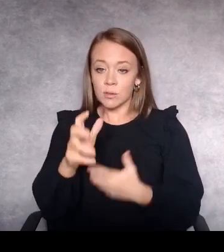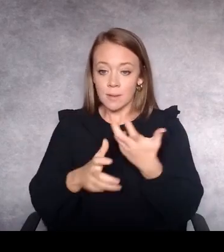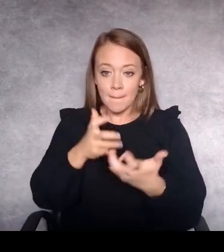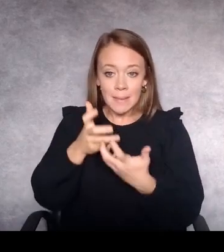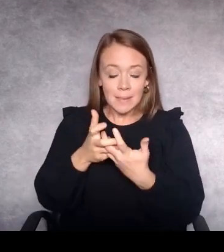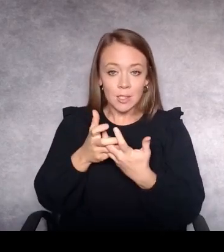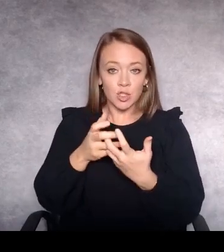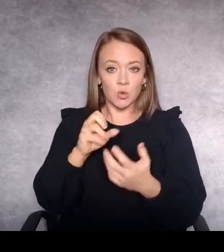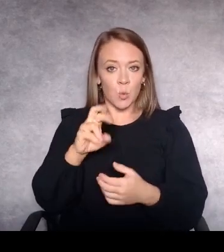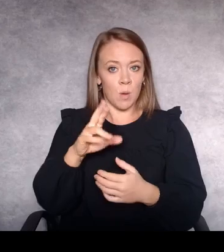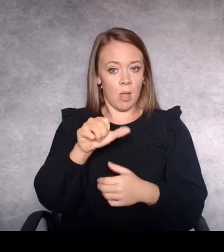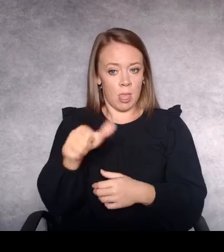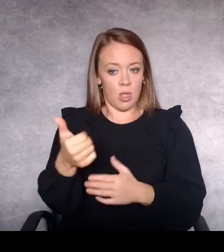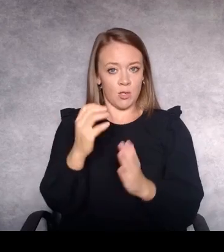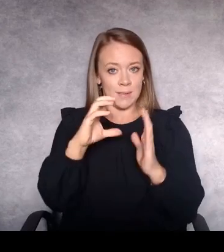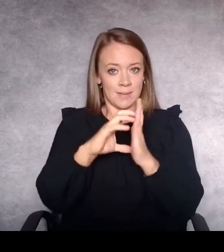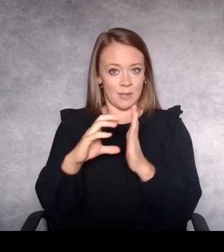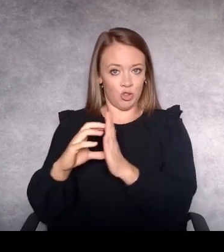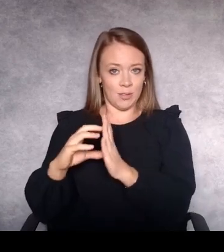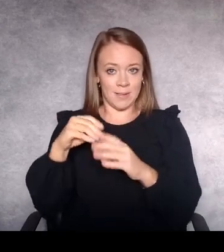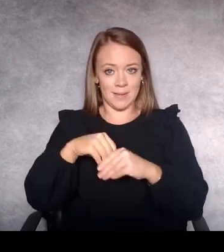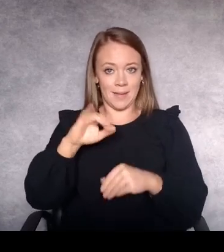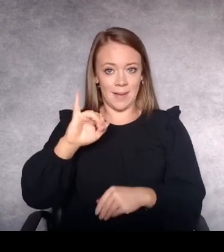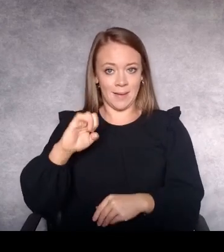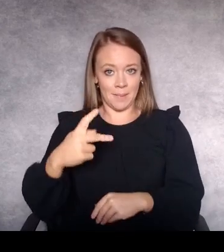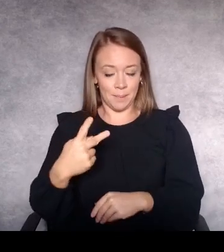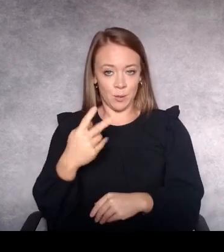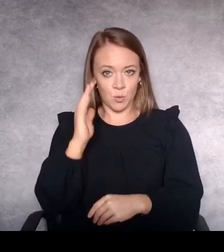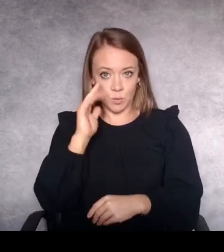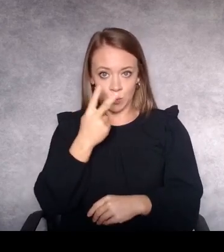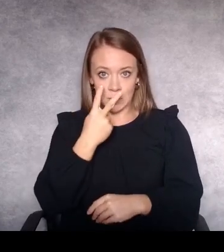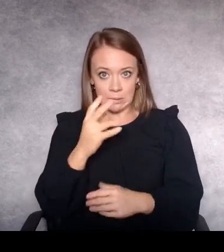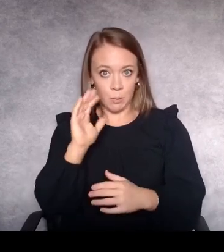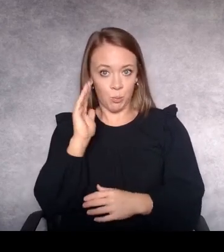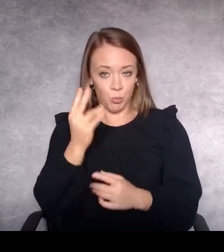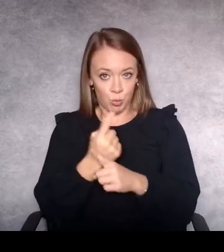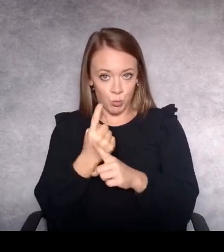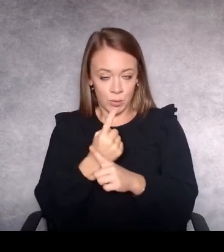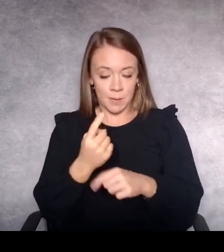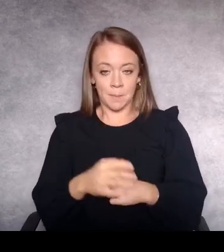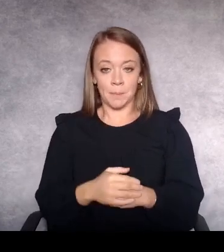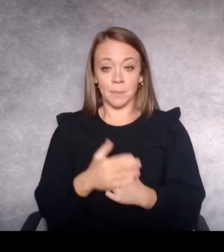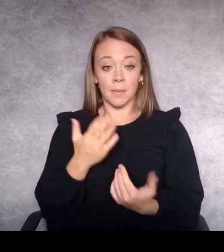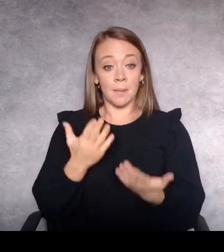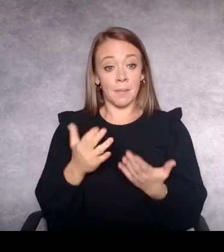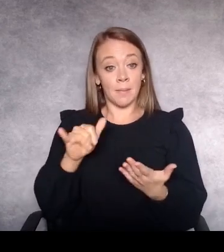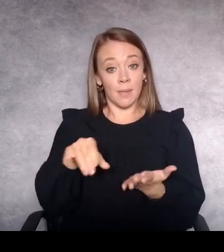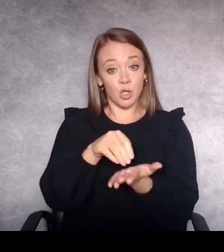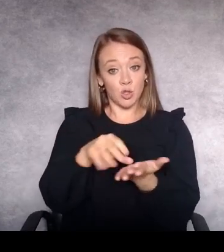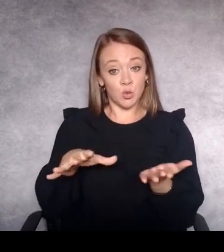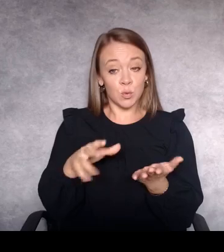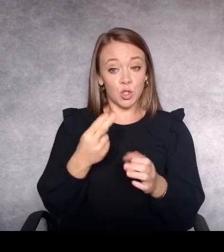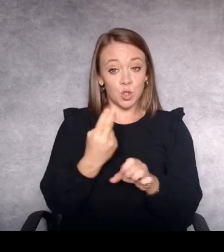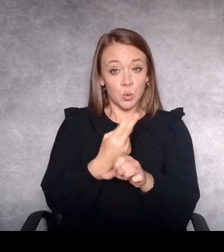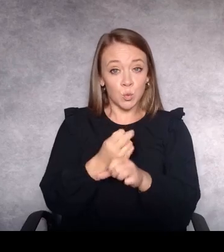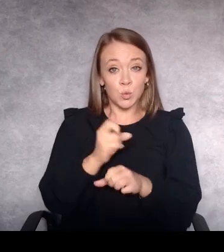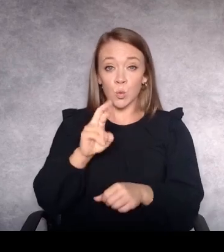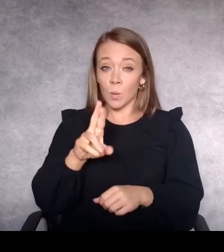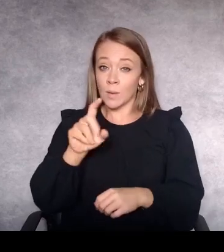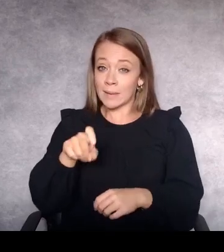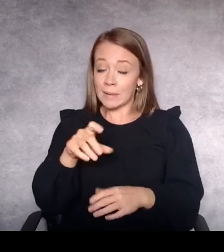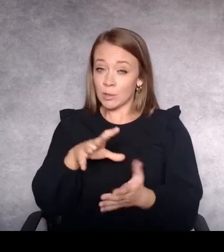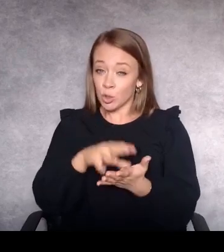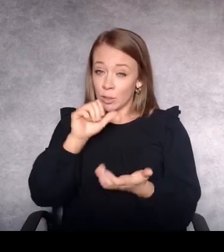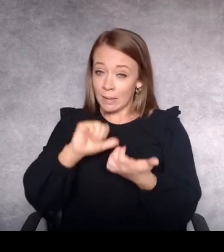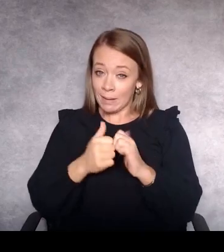and any other area of the IEP that is appropriate, such as, does the student use or need to learn to use